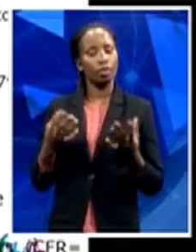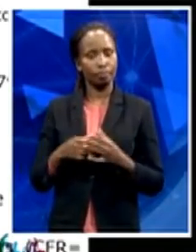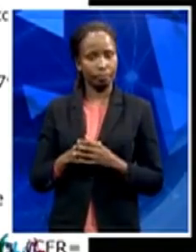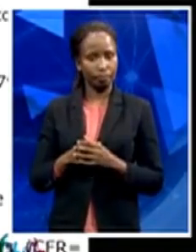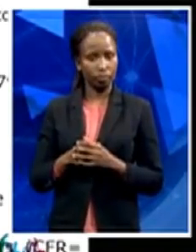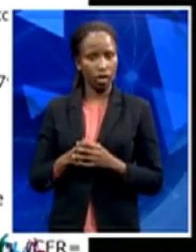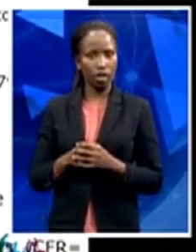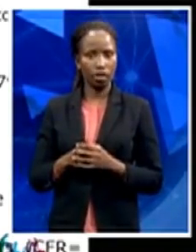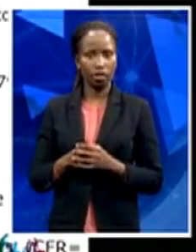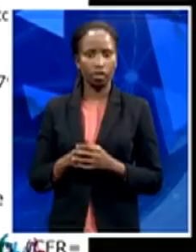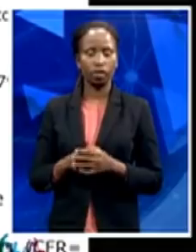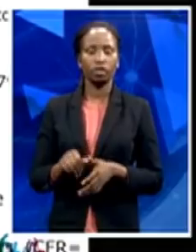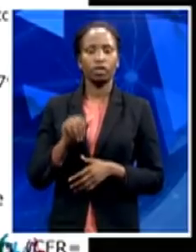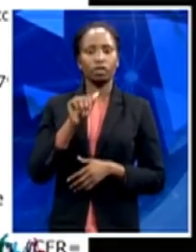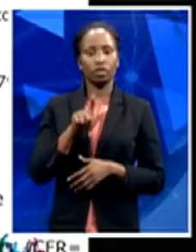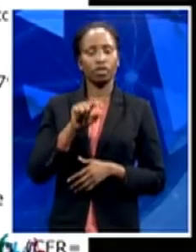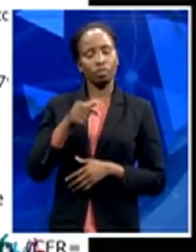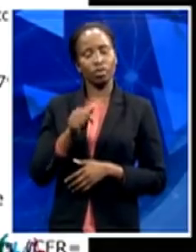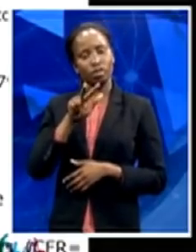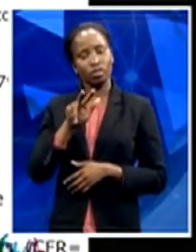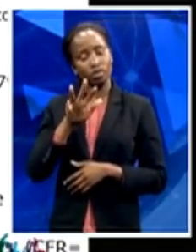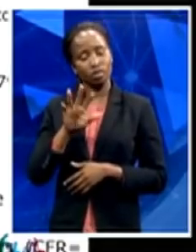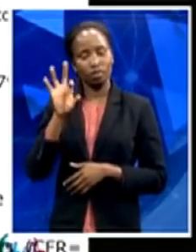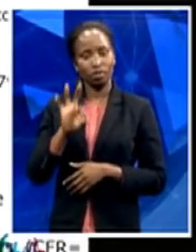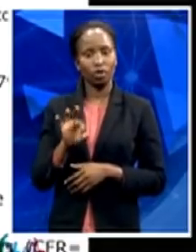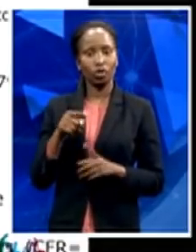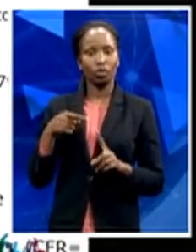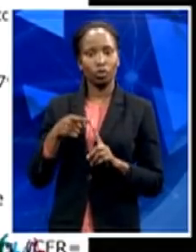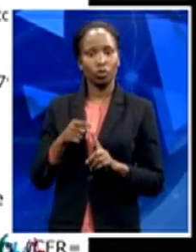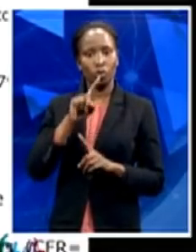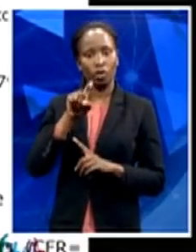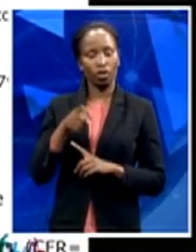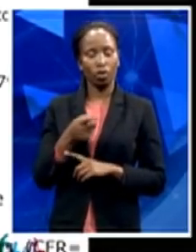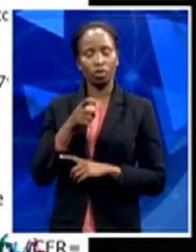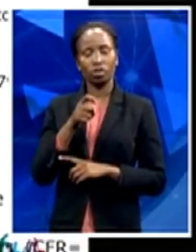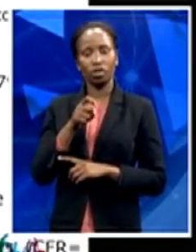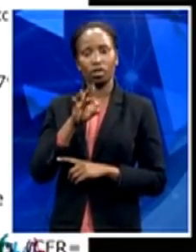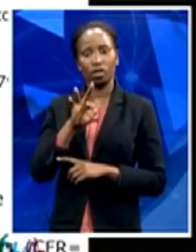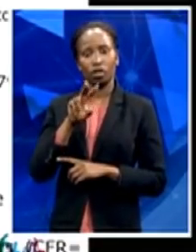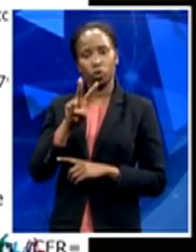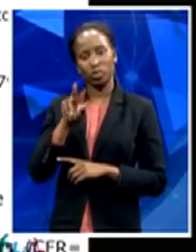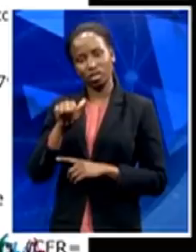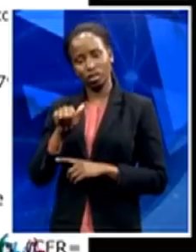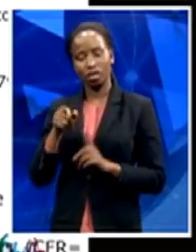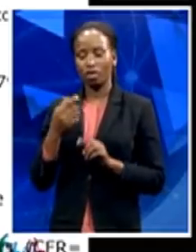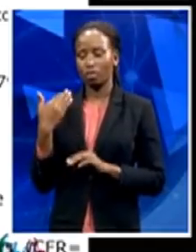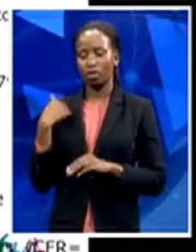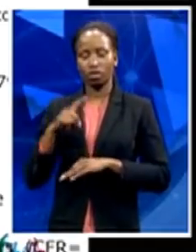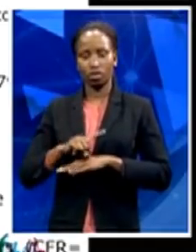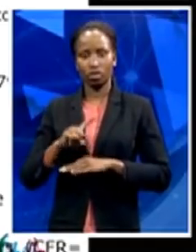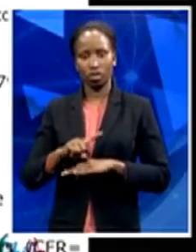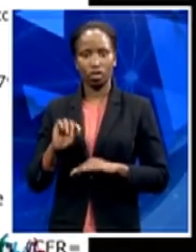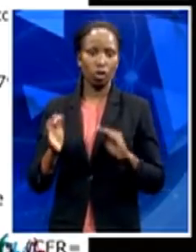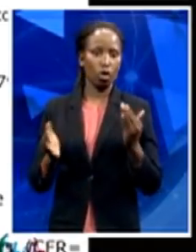7.89% to 1,326 in the last 14 days compared to the preceding 14 days. And the case